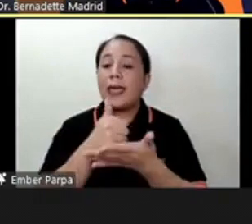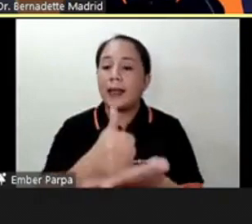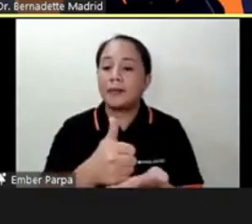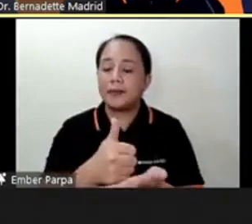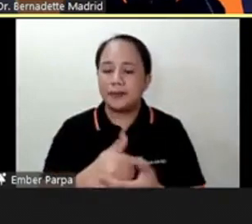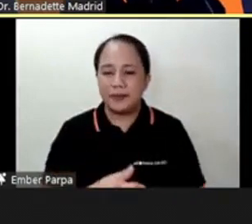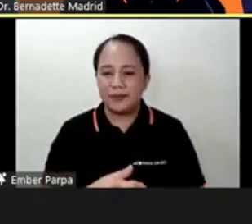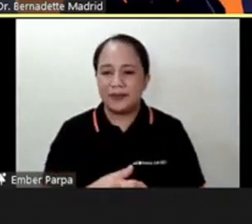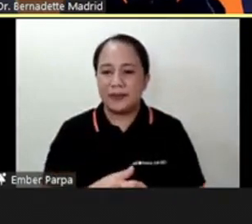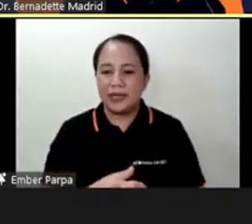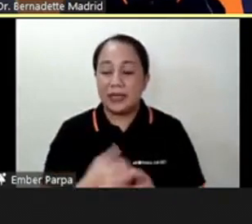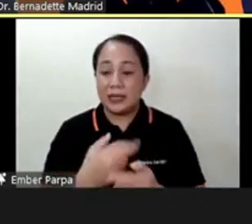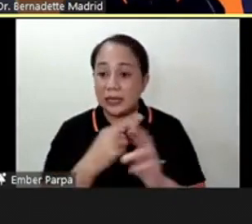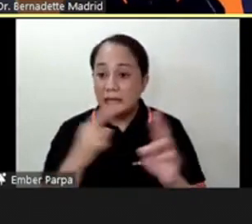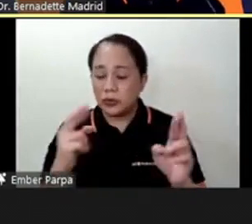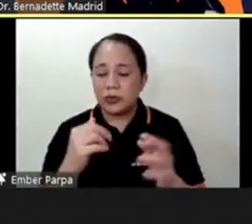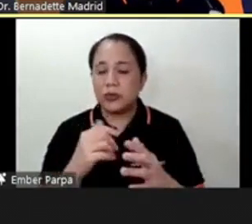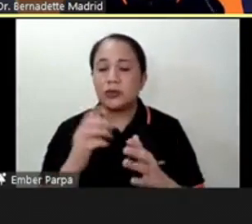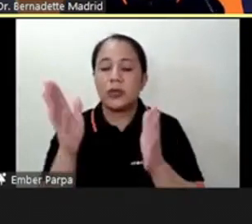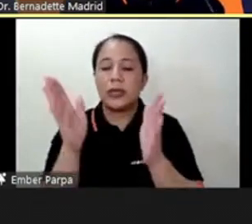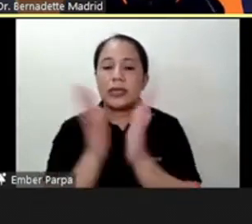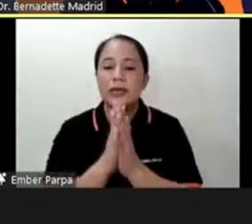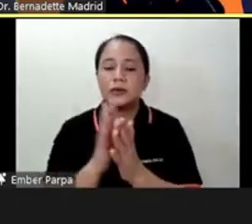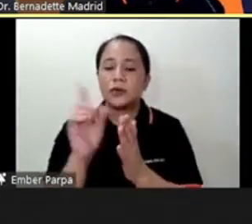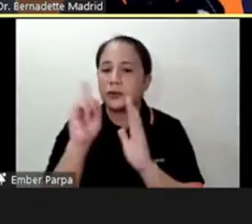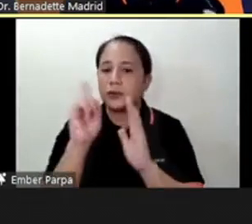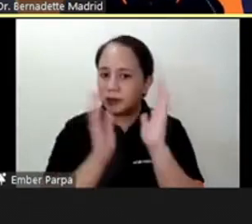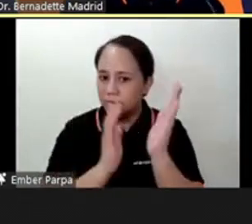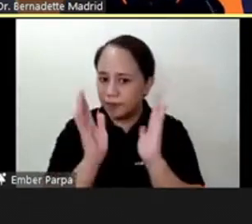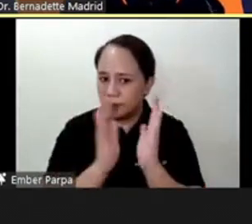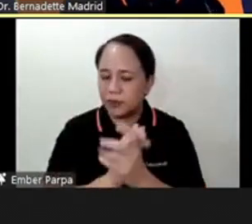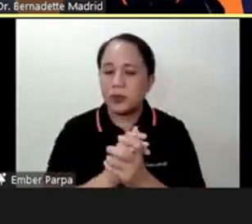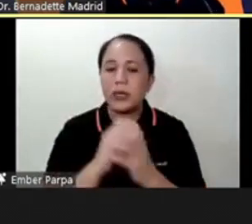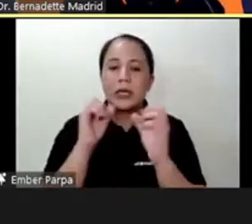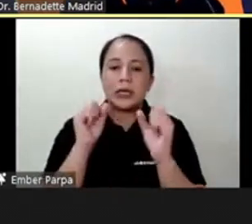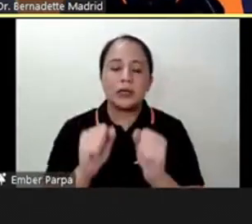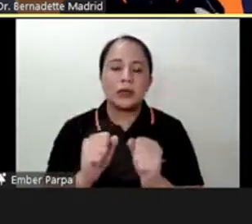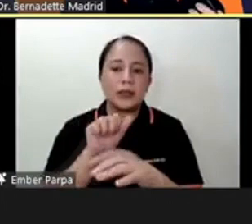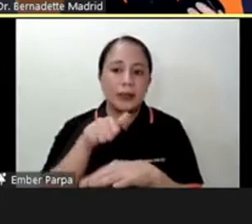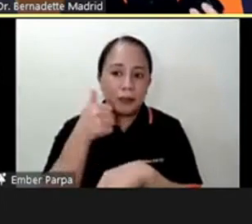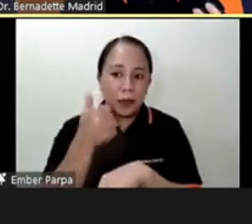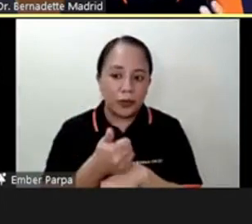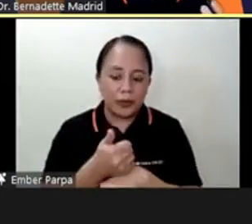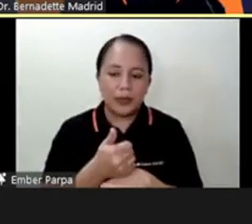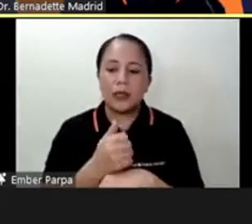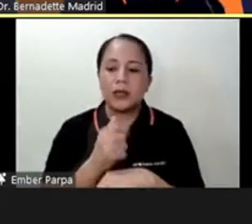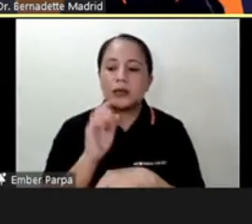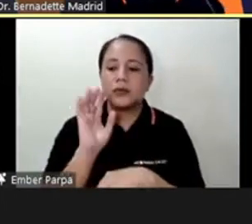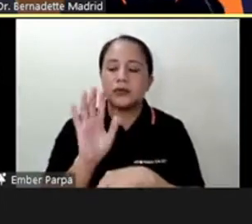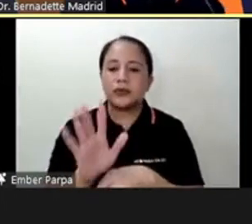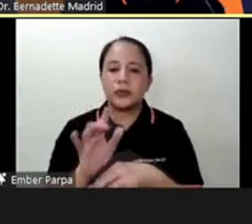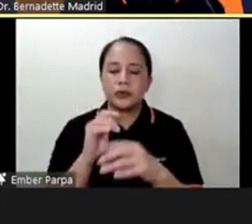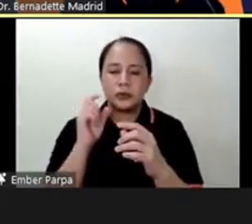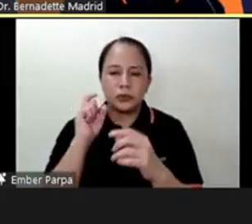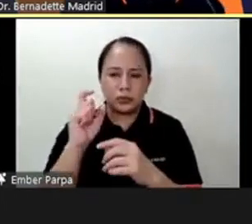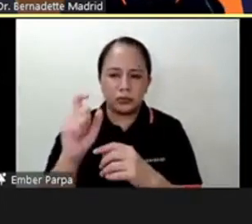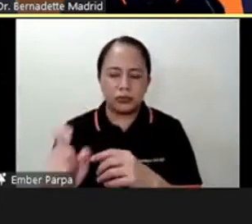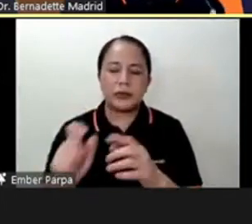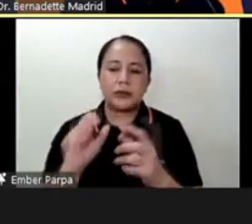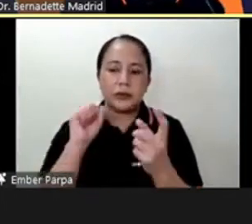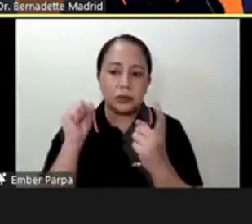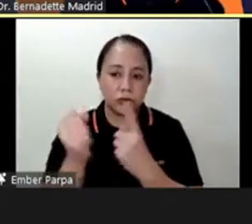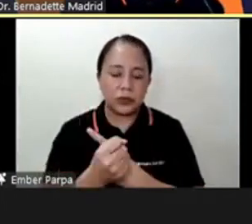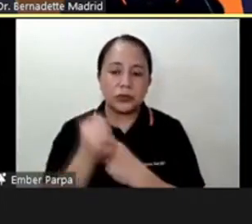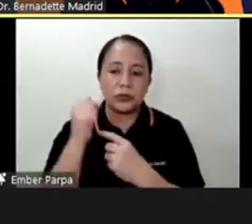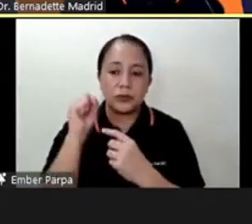here is that you can ask what are the services, you can ask for your appointment, and for the urgent cases, then you